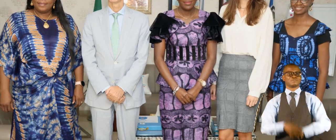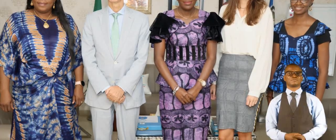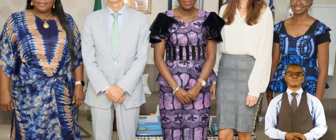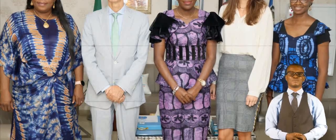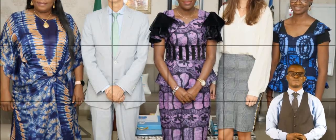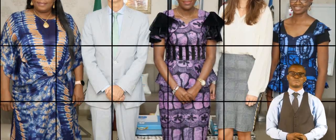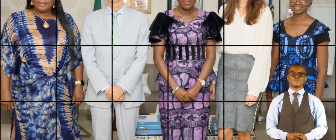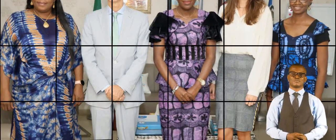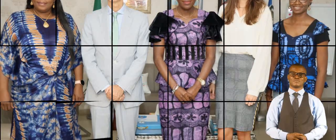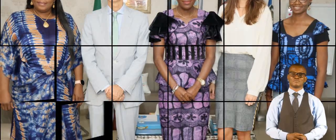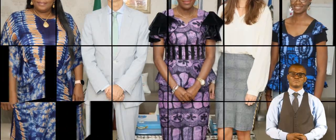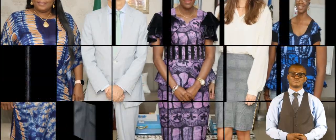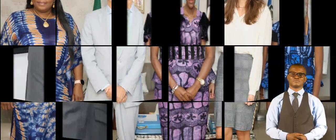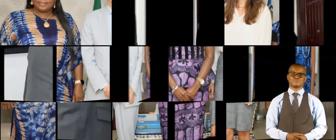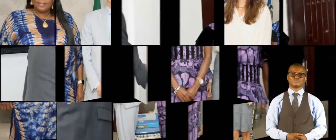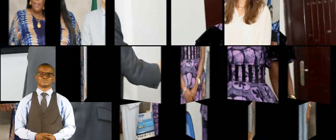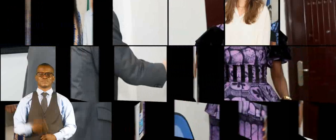of its mandate.